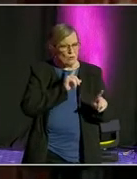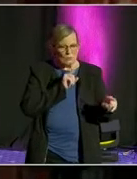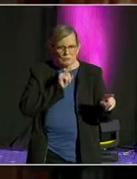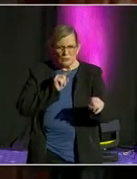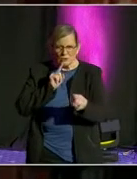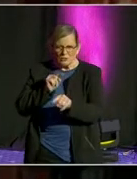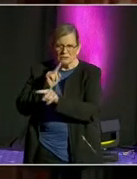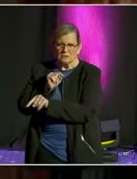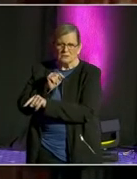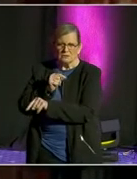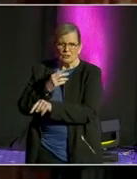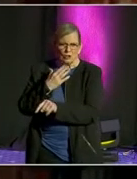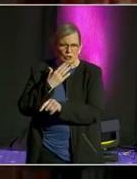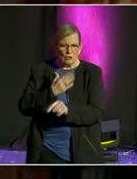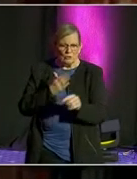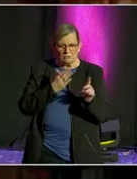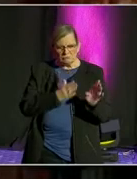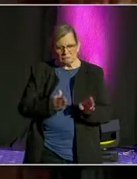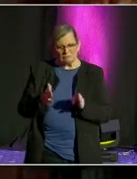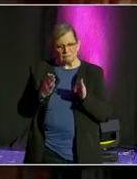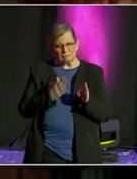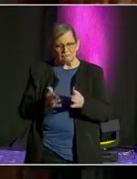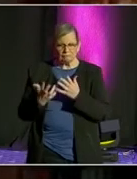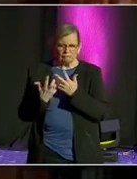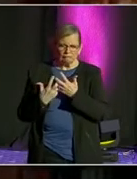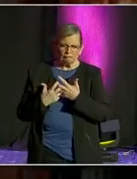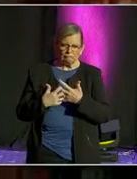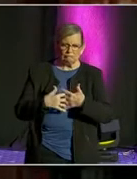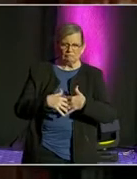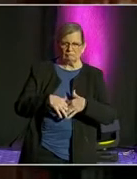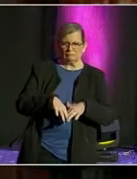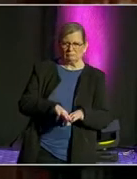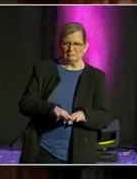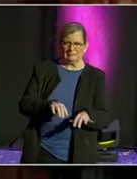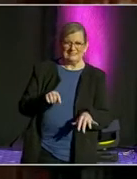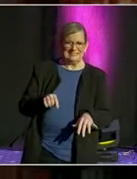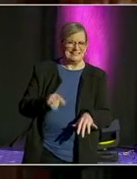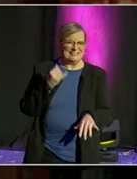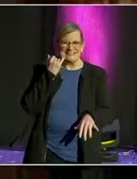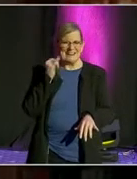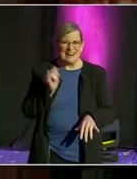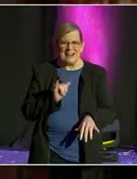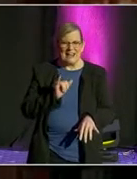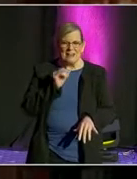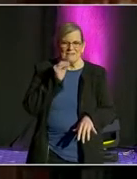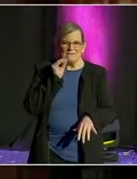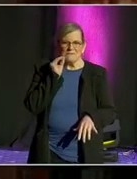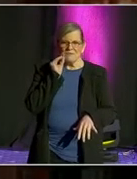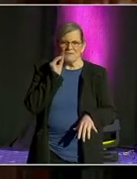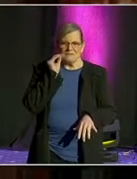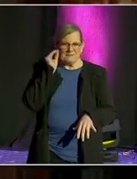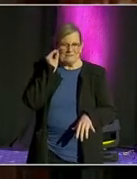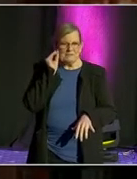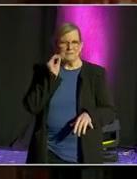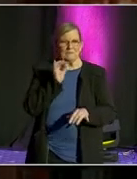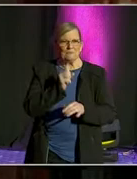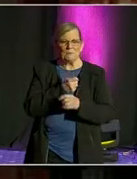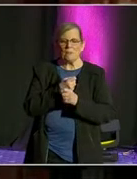Victor Hugo said that the compliment is like a kiss through a veil. So I